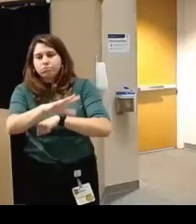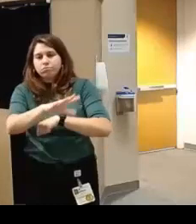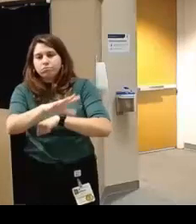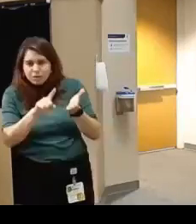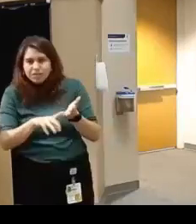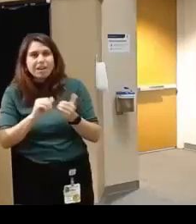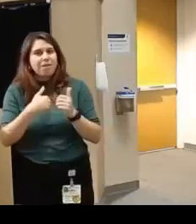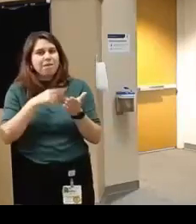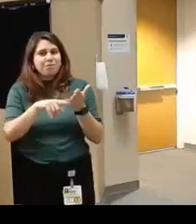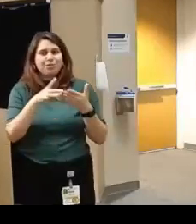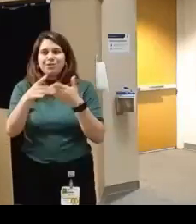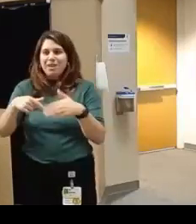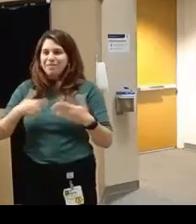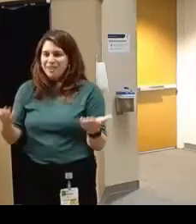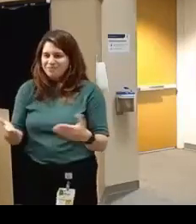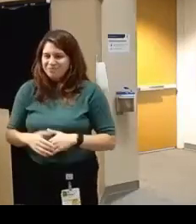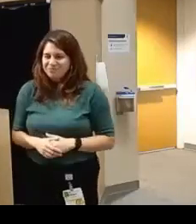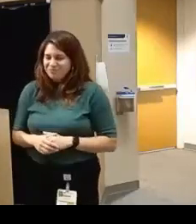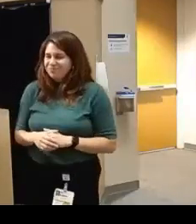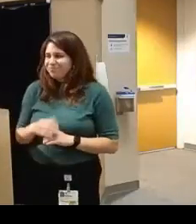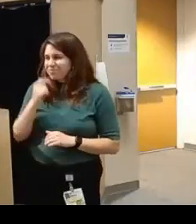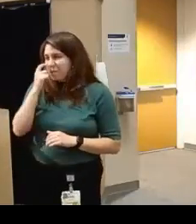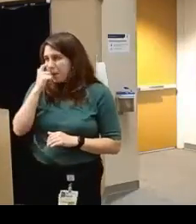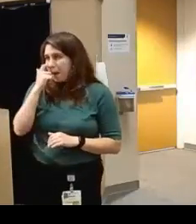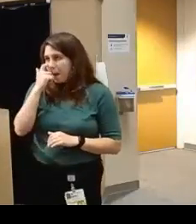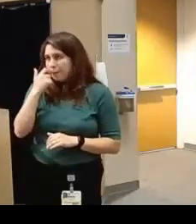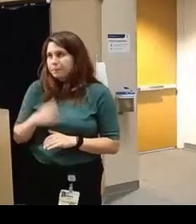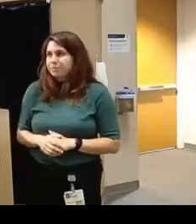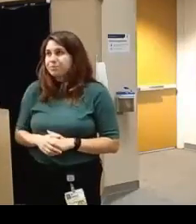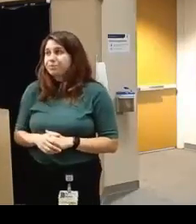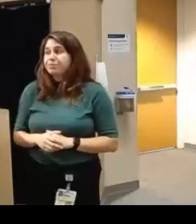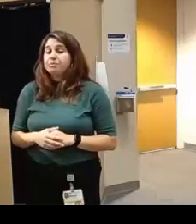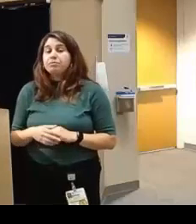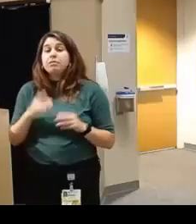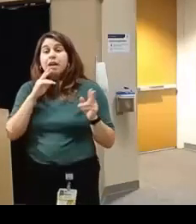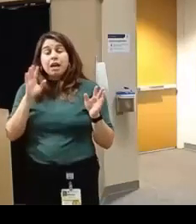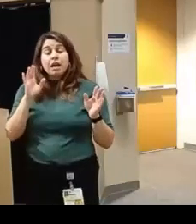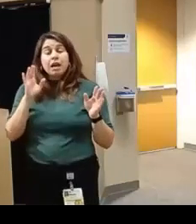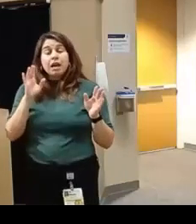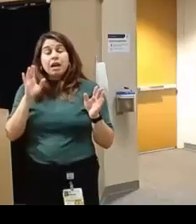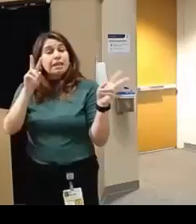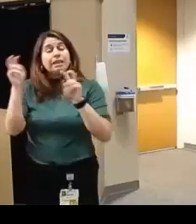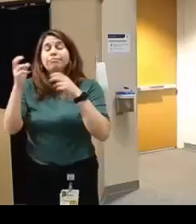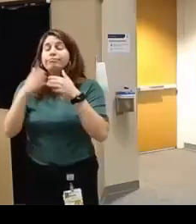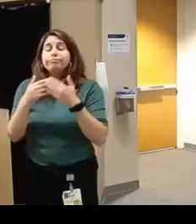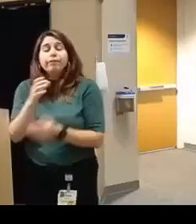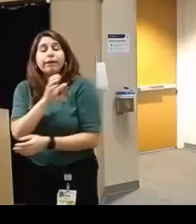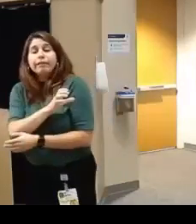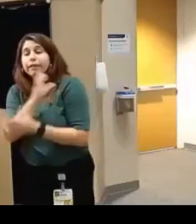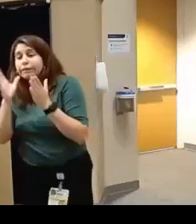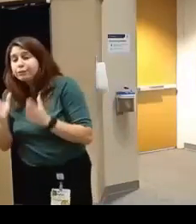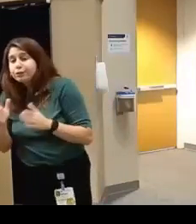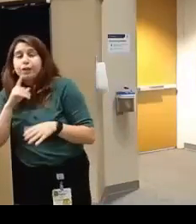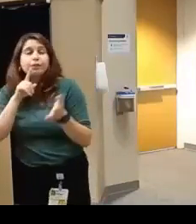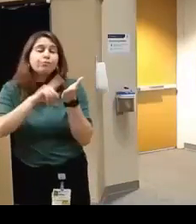my research got me here in the first place. So again, the theme here is that things are circuitous, whether you're a clinician or a